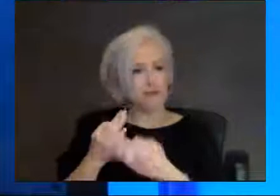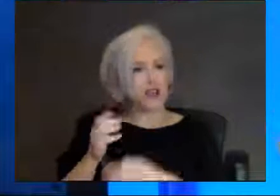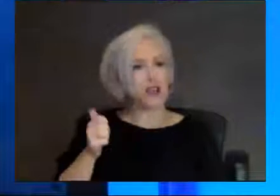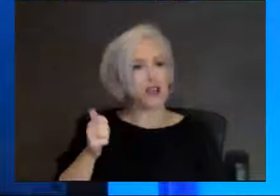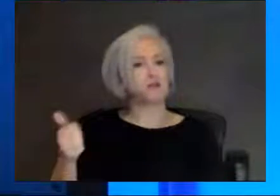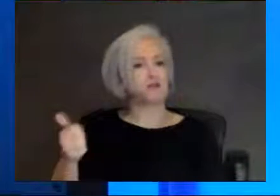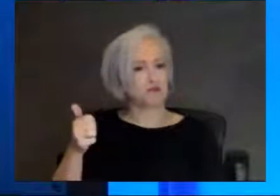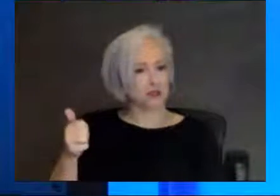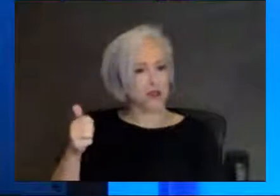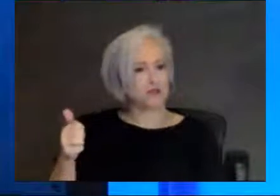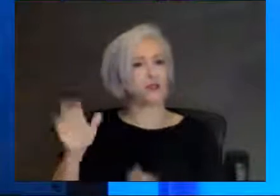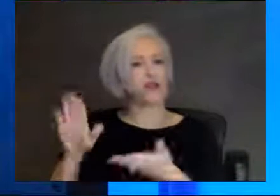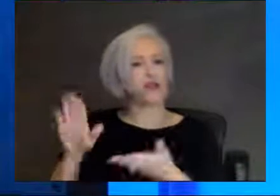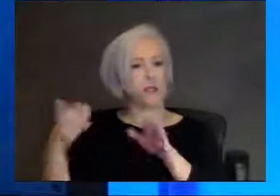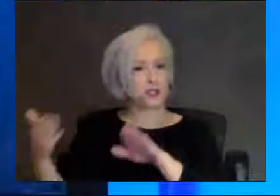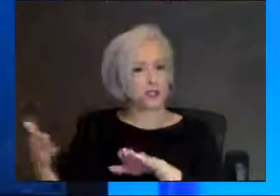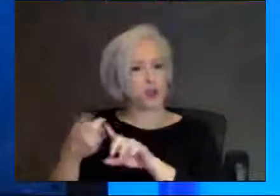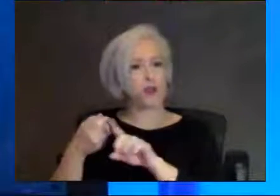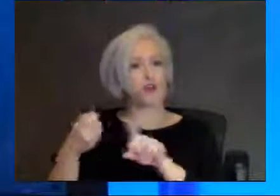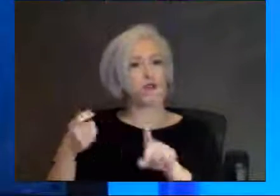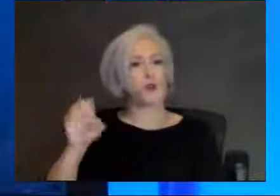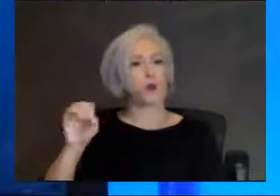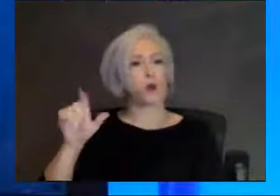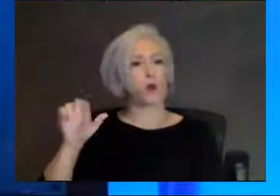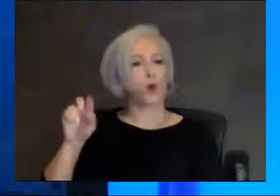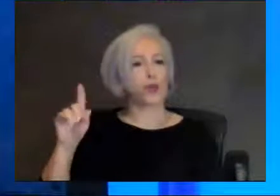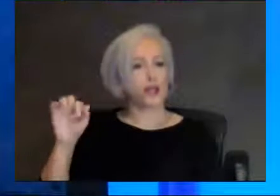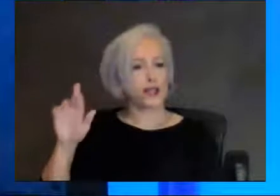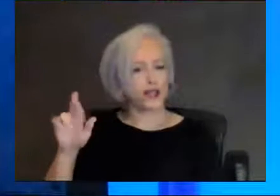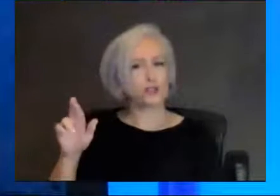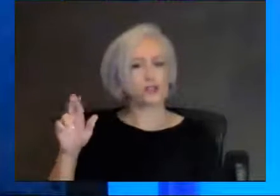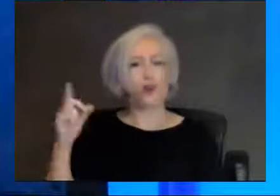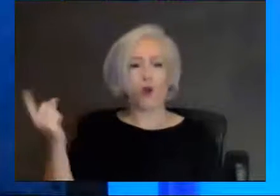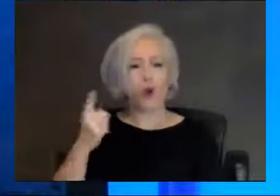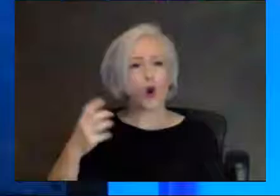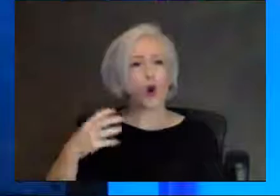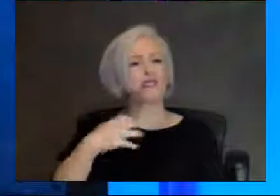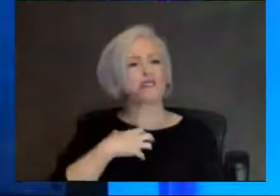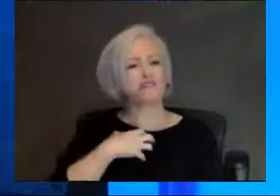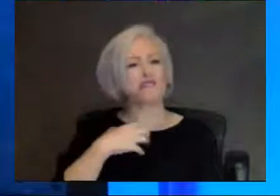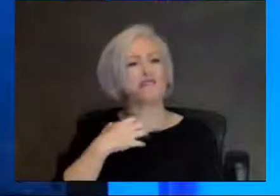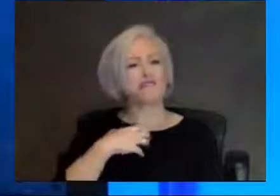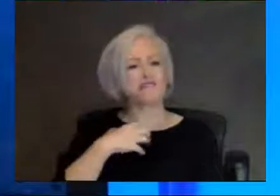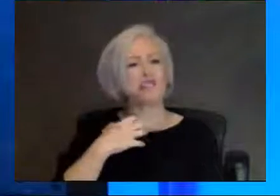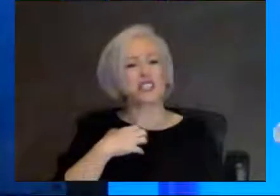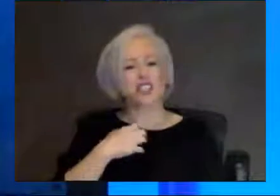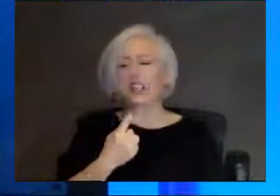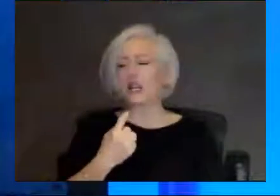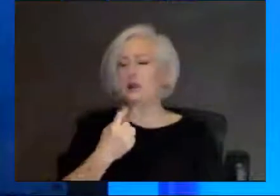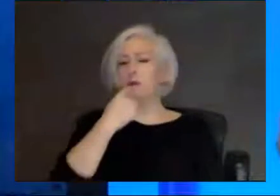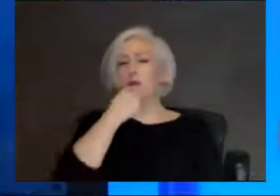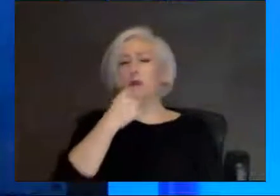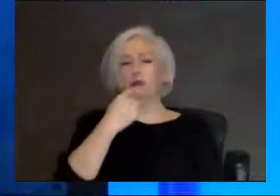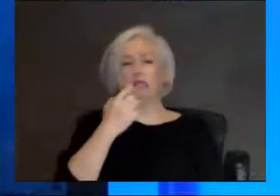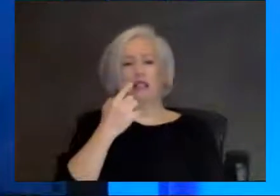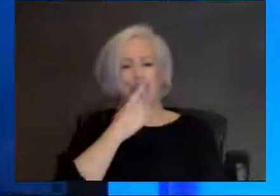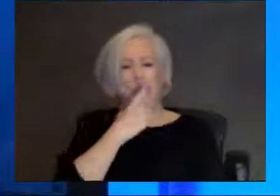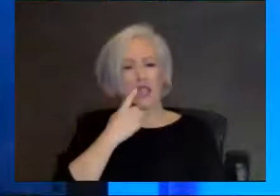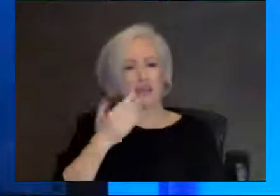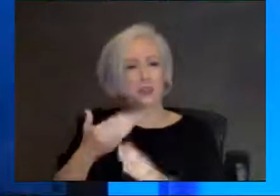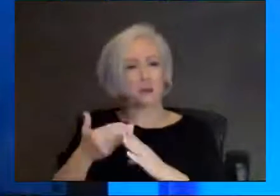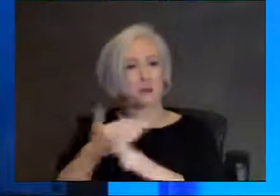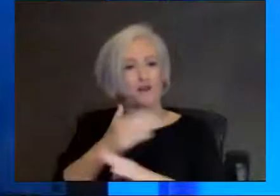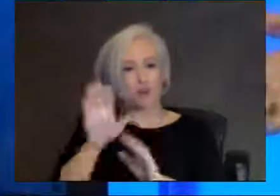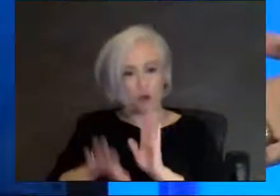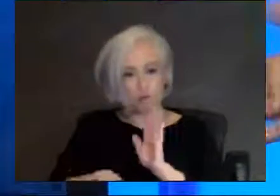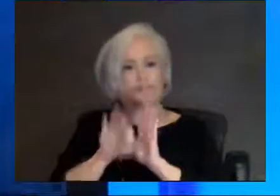away because of the cancer, he also complaining about the bitter taste in his mouth even before his cancer was detected. So